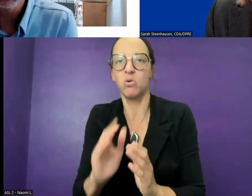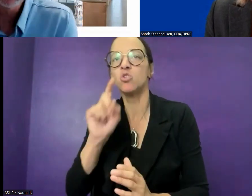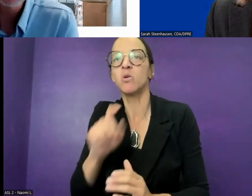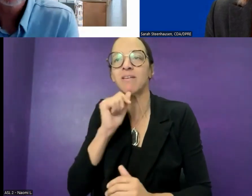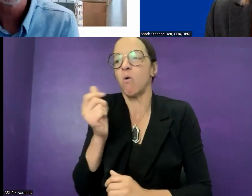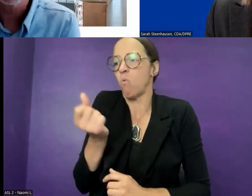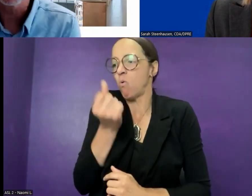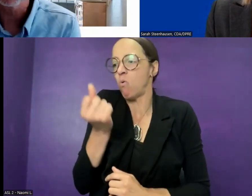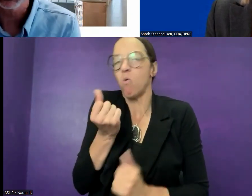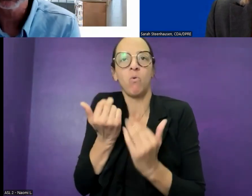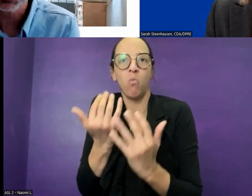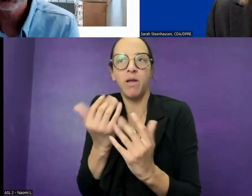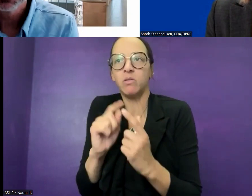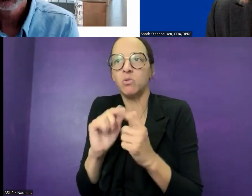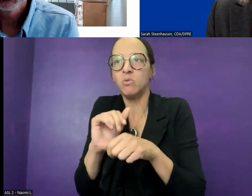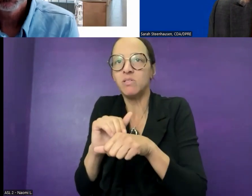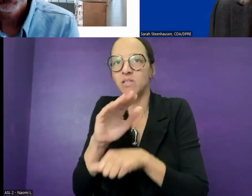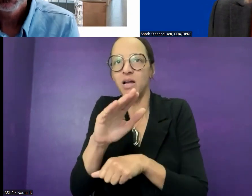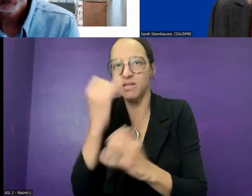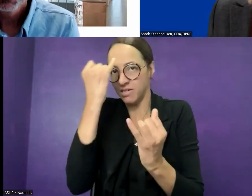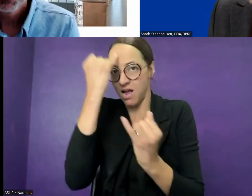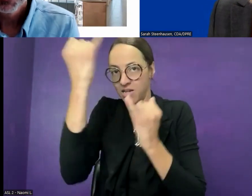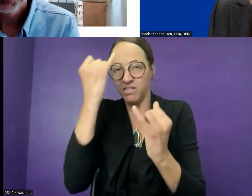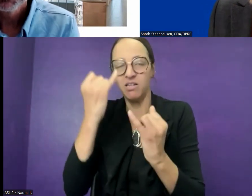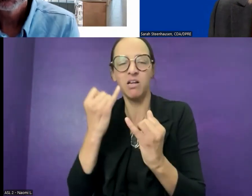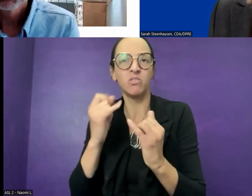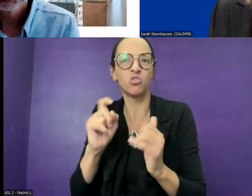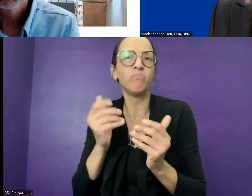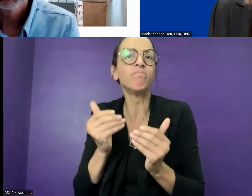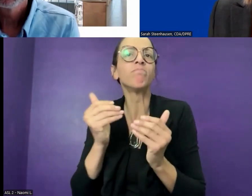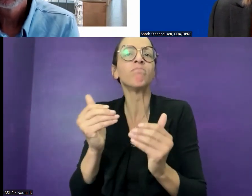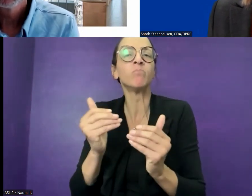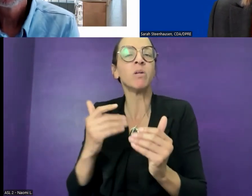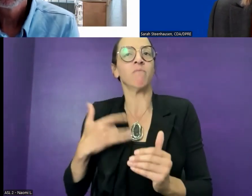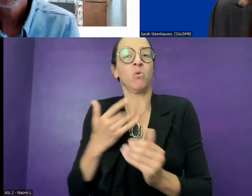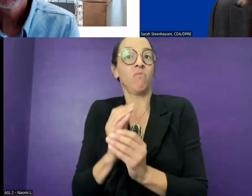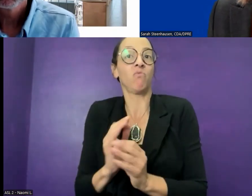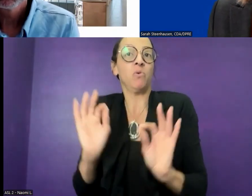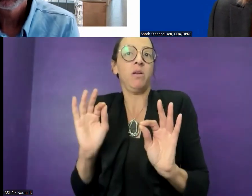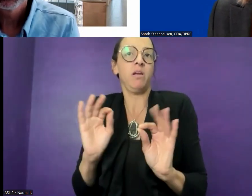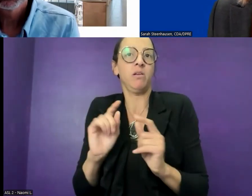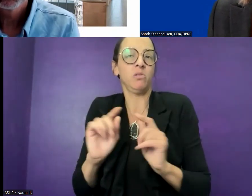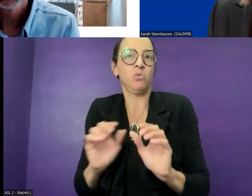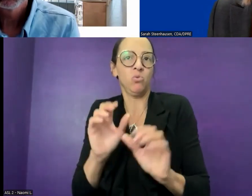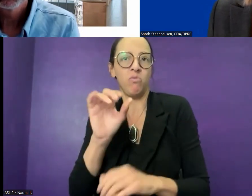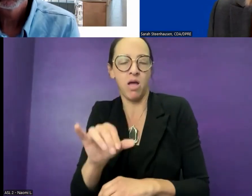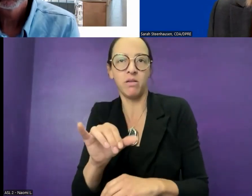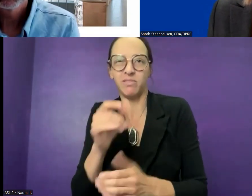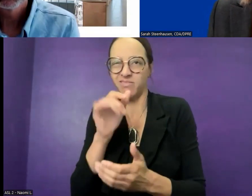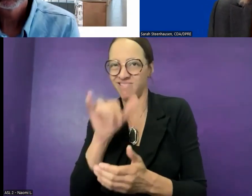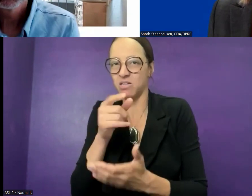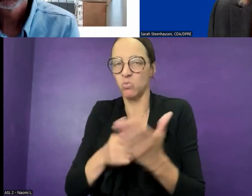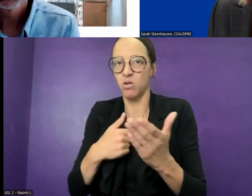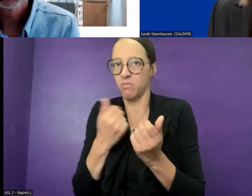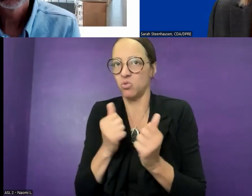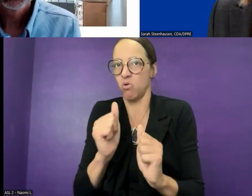that. That's really what I'm trying to say. Right. Kevin, does that answer your question, or do you want to add